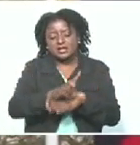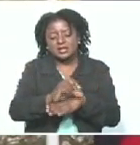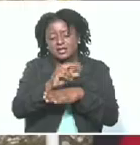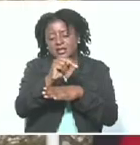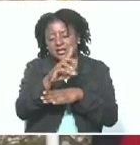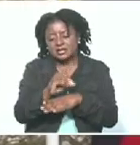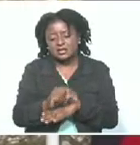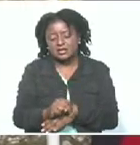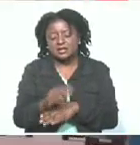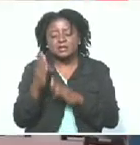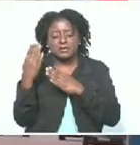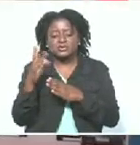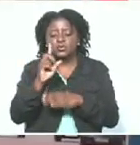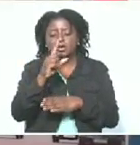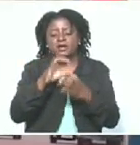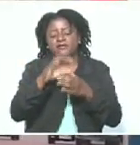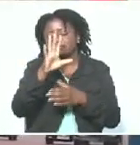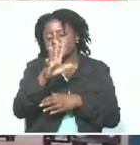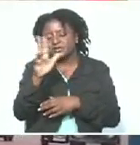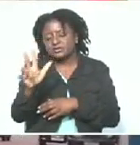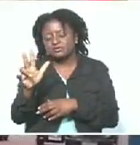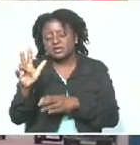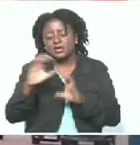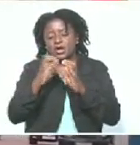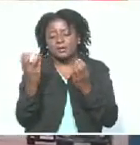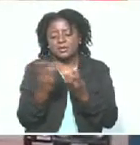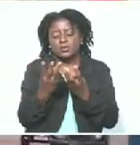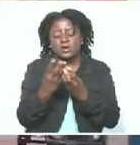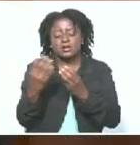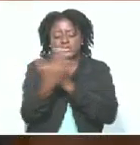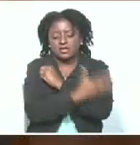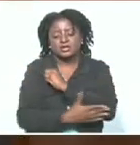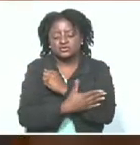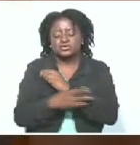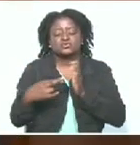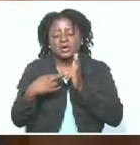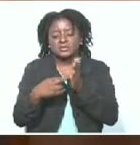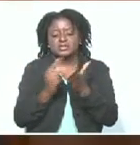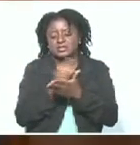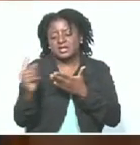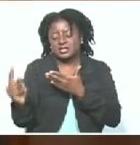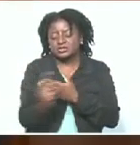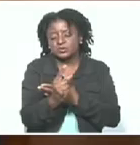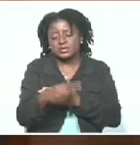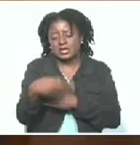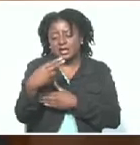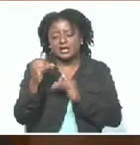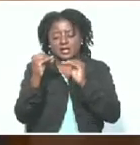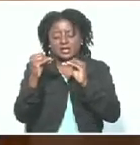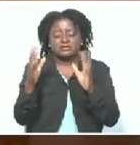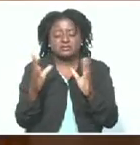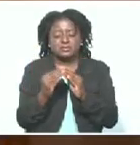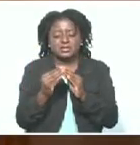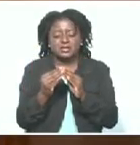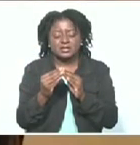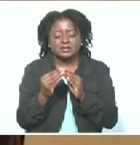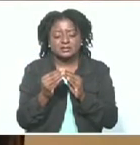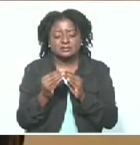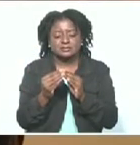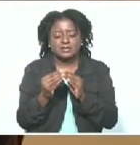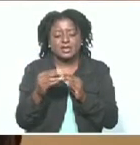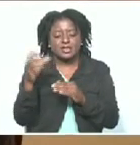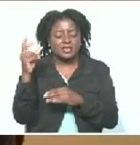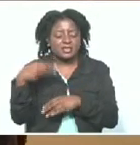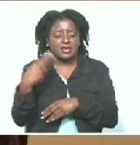is one of 53 Commonwealth countries being represented at next week's high-level meeting. And from where he sits, High Commissioner Greenslade boasts of